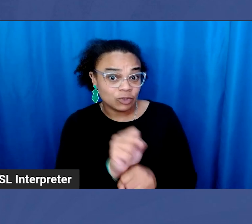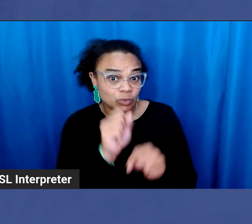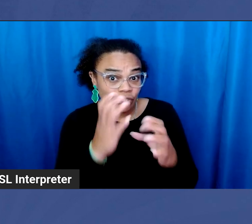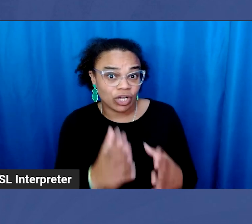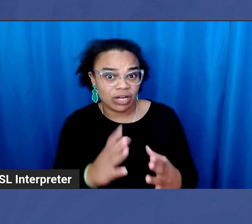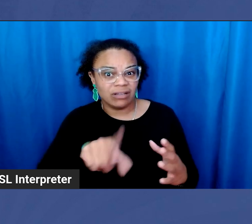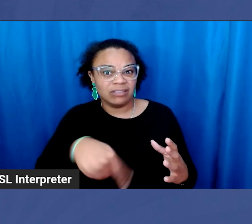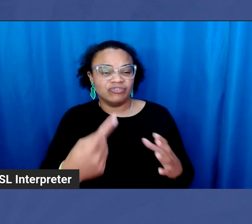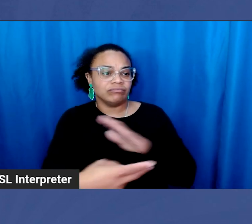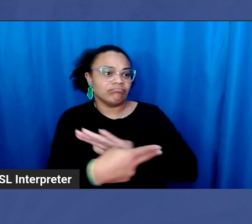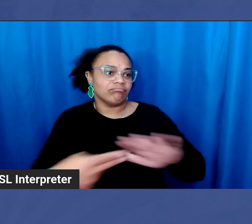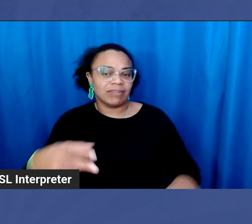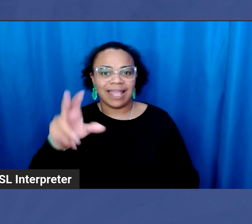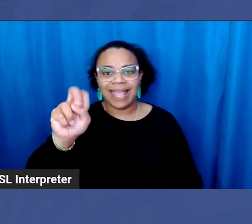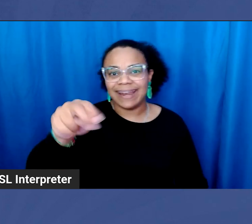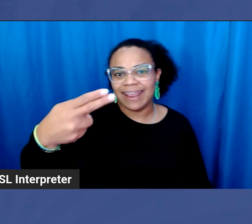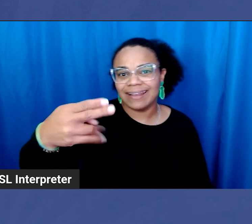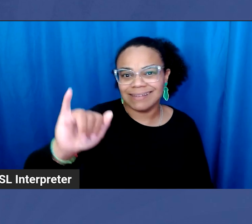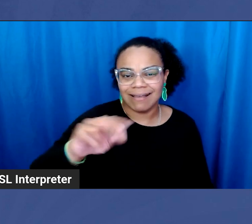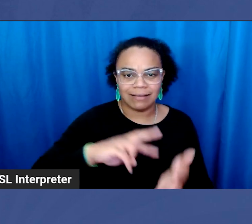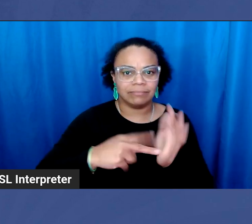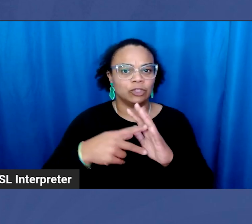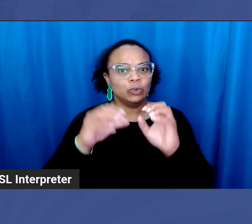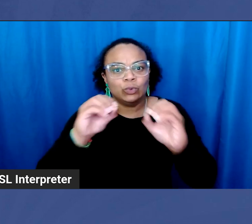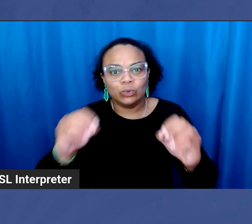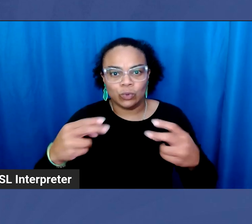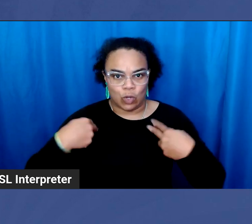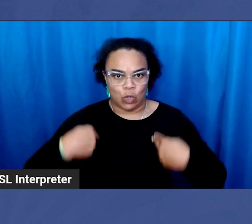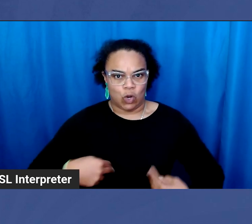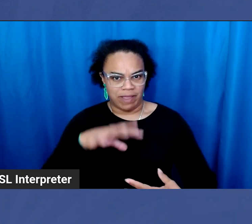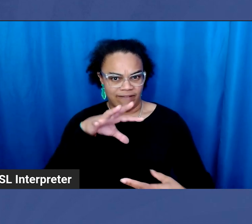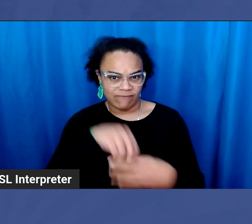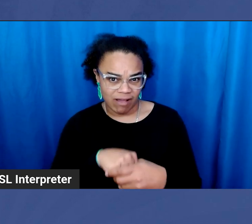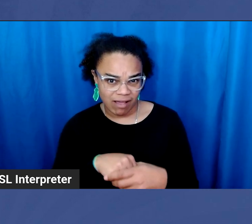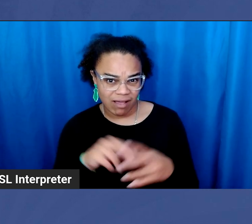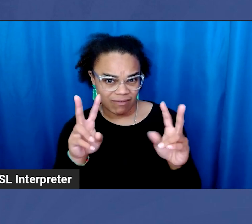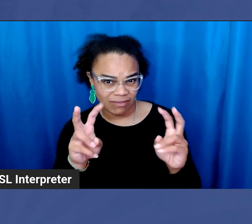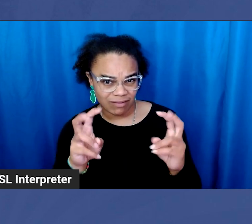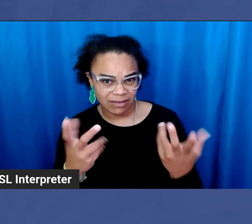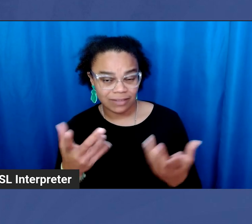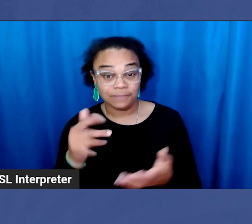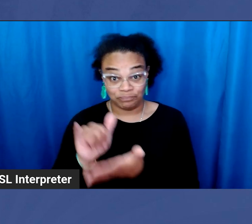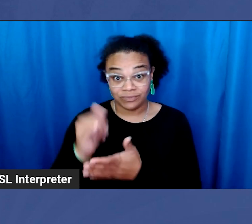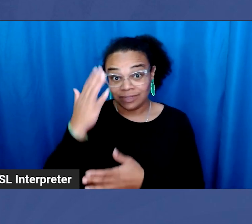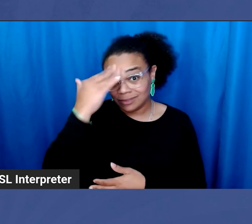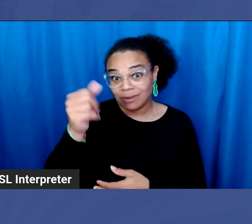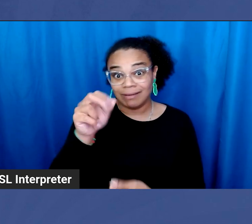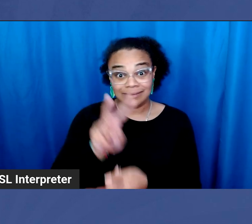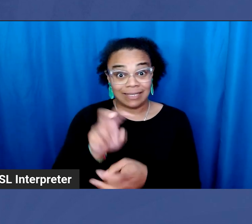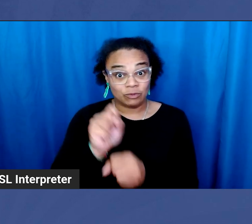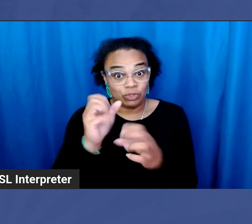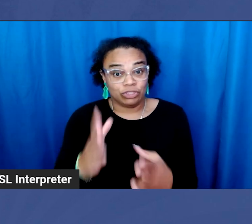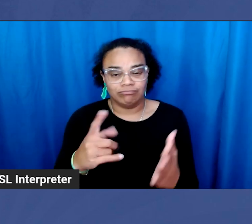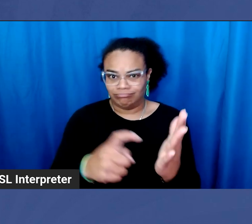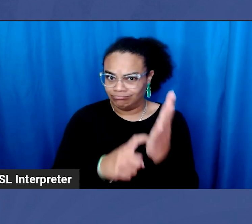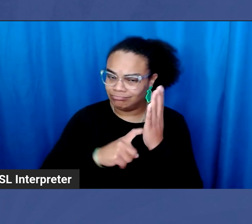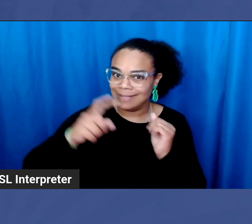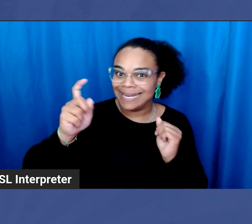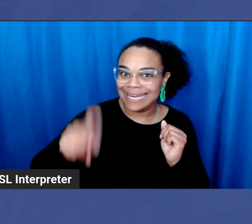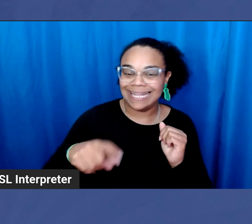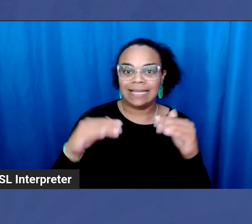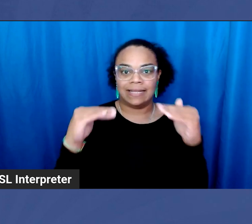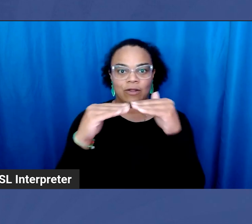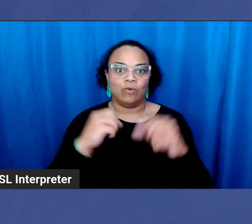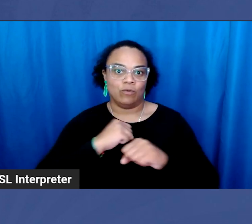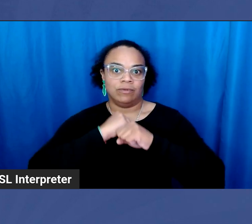classified as NHI for no human involved? Well, this is why sex workers need equal protection under